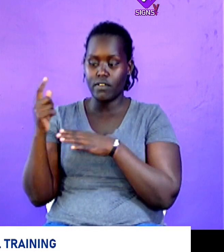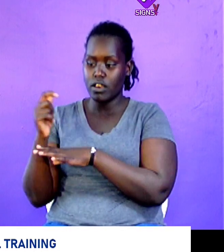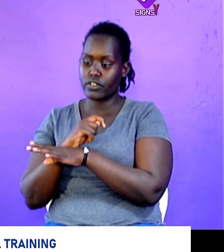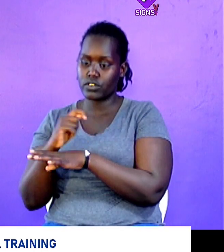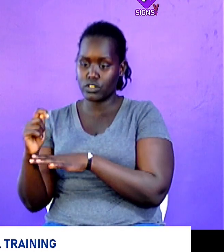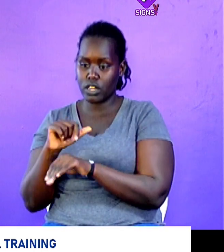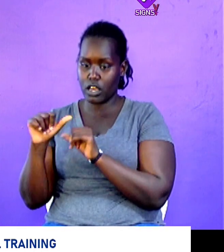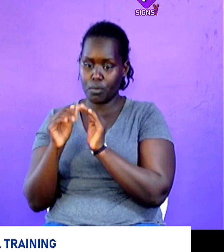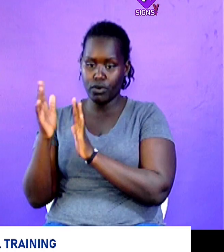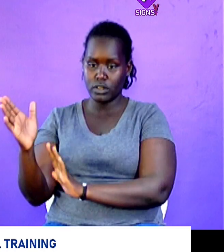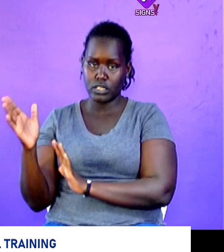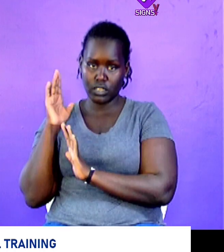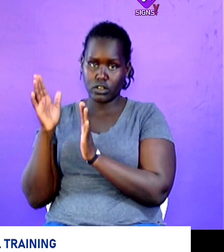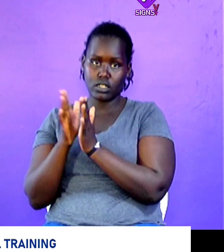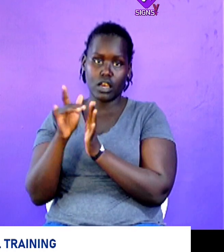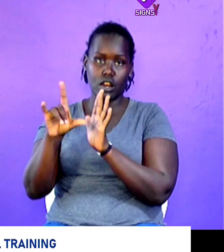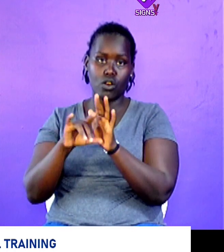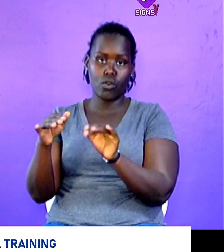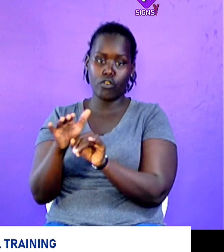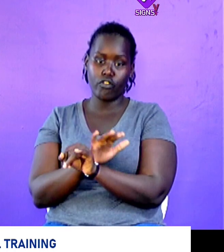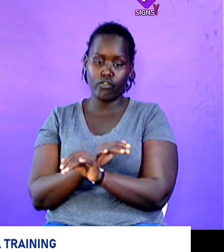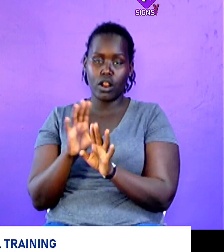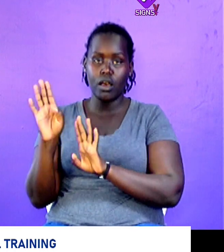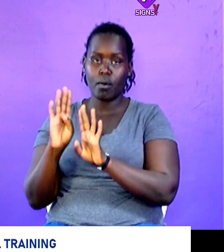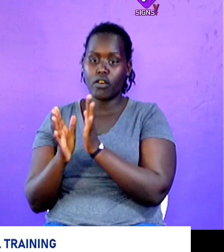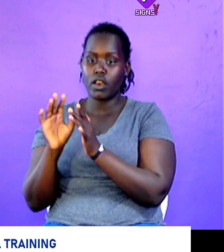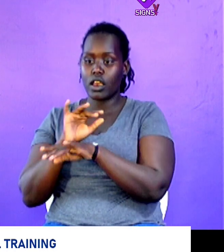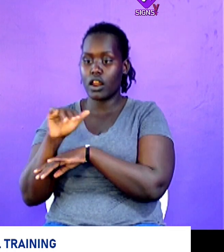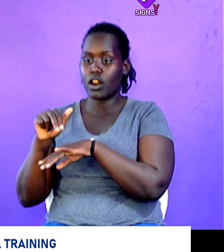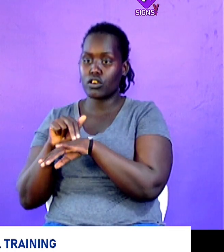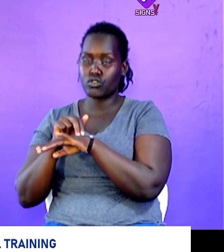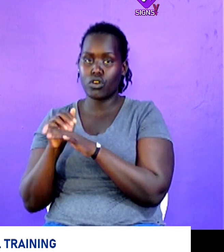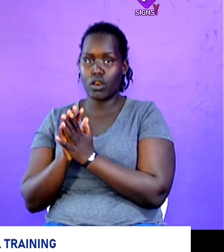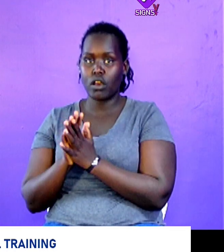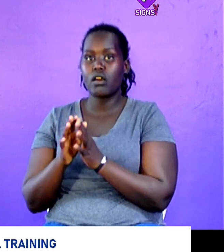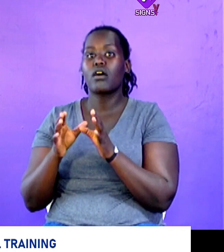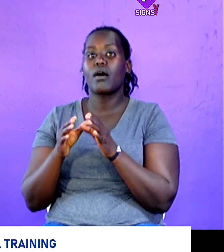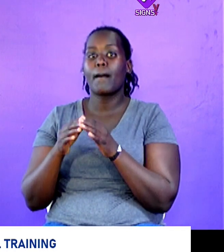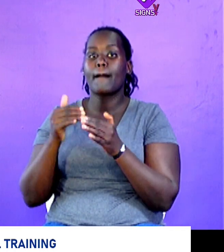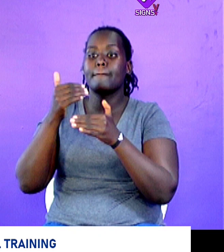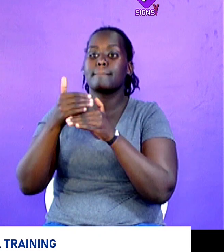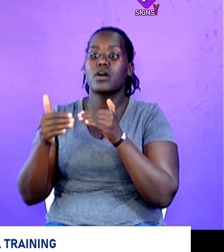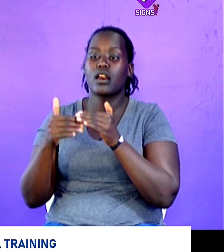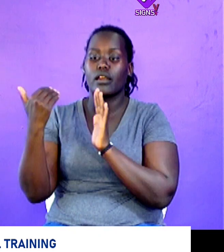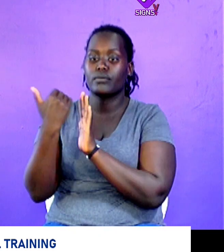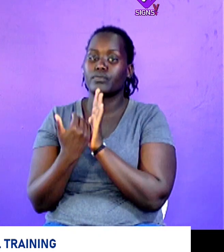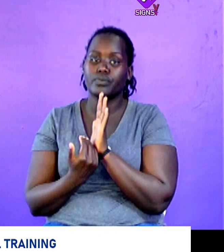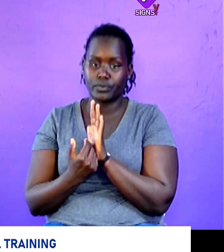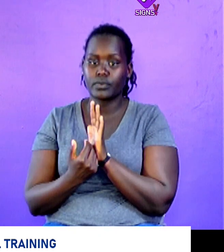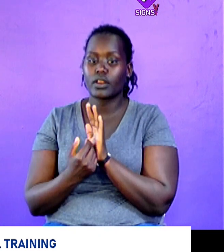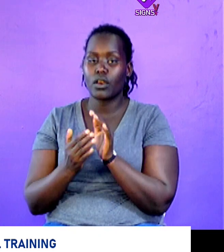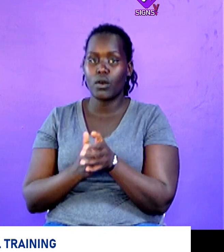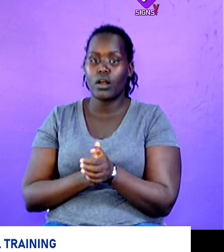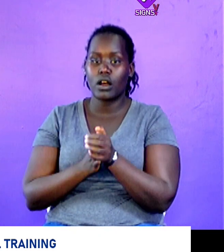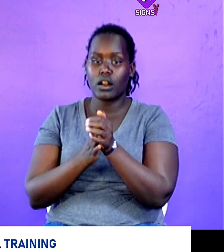on security and lawful conduct in a nationwide capacity building programs spearheaded